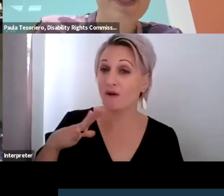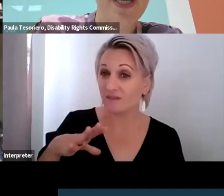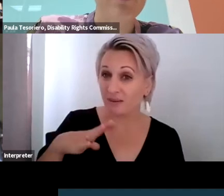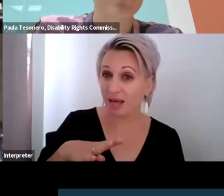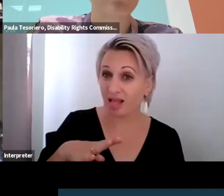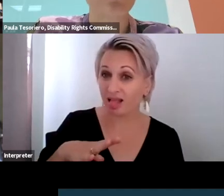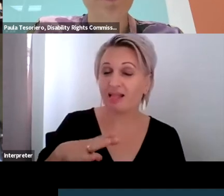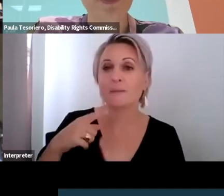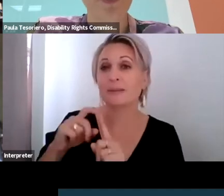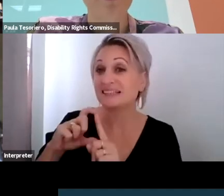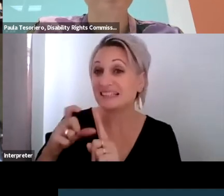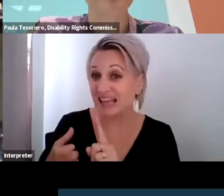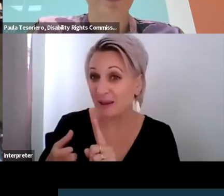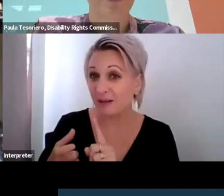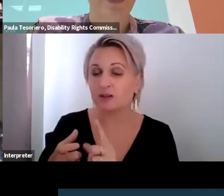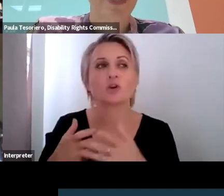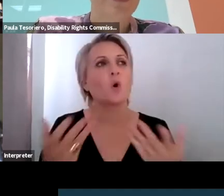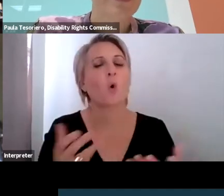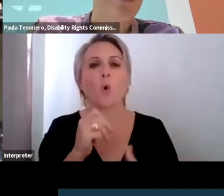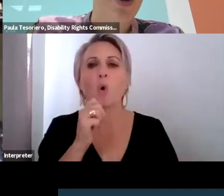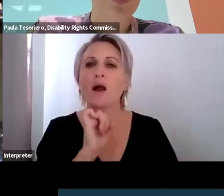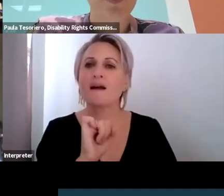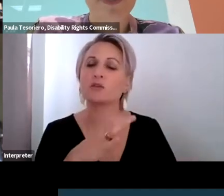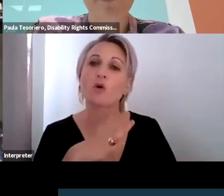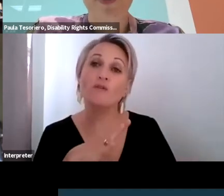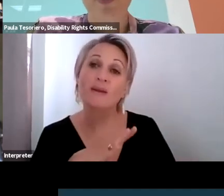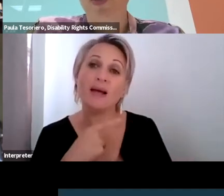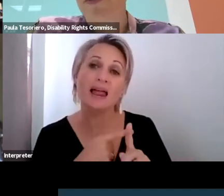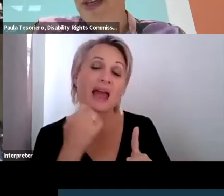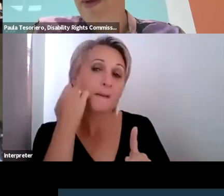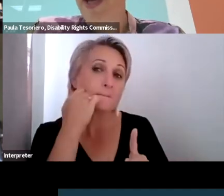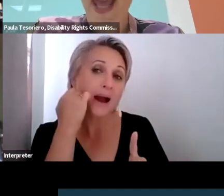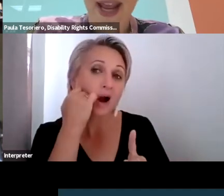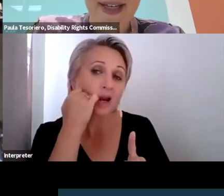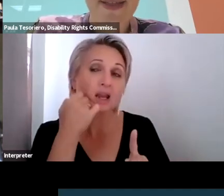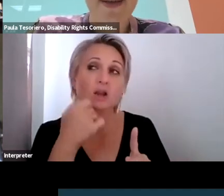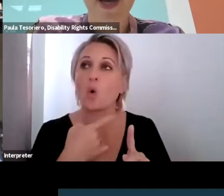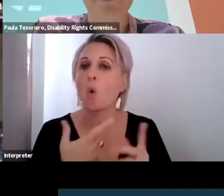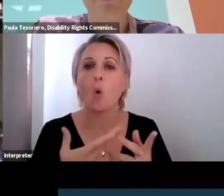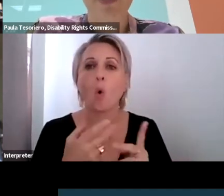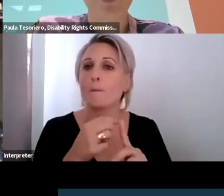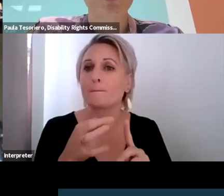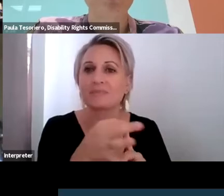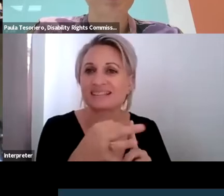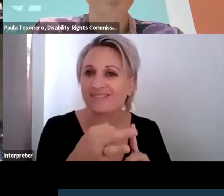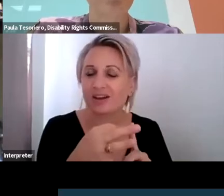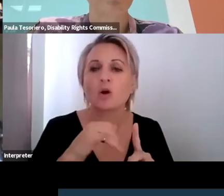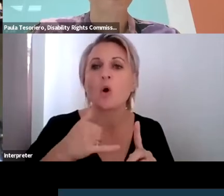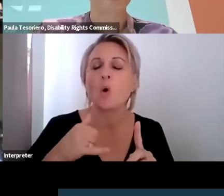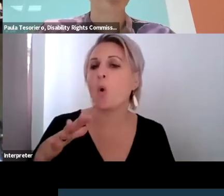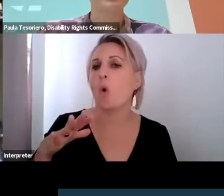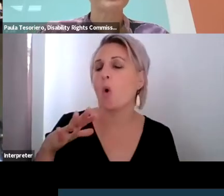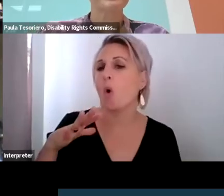and you're disabled, or if you're female and Māori or Pacific, or female and part of the rainbow community. You